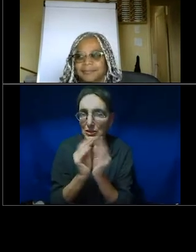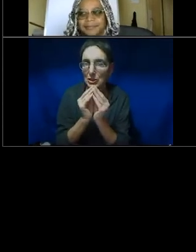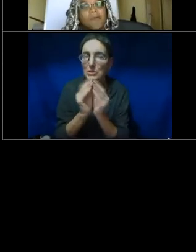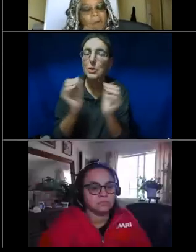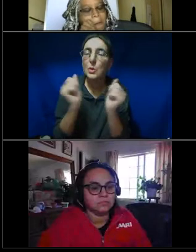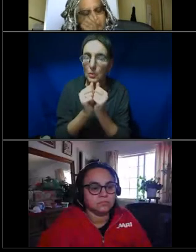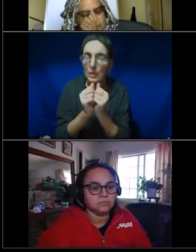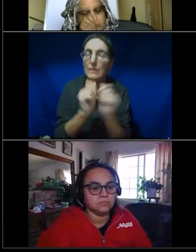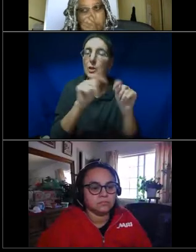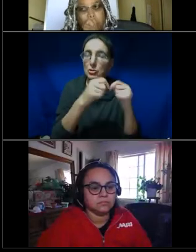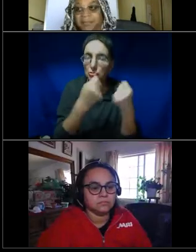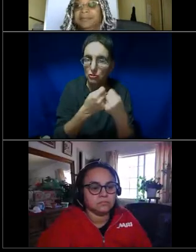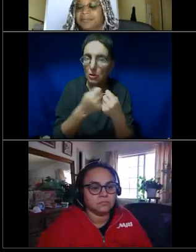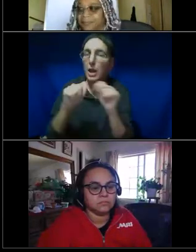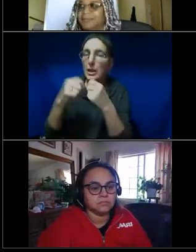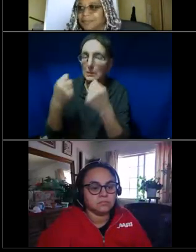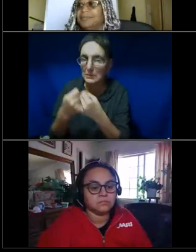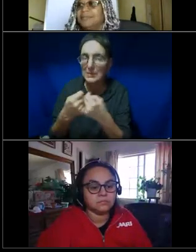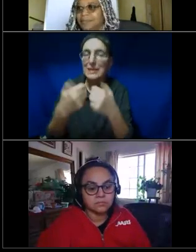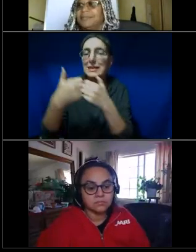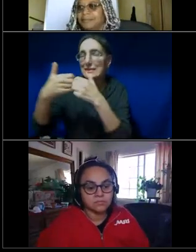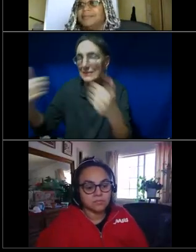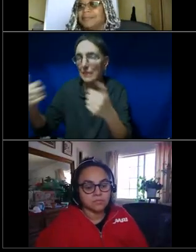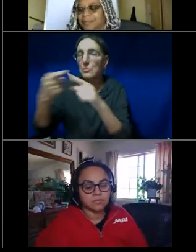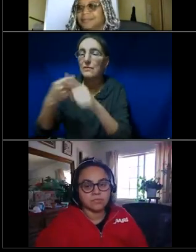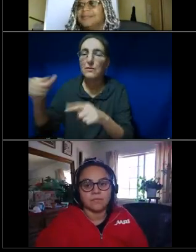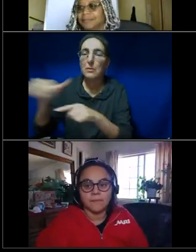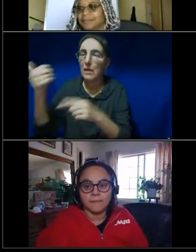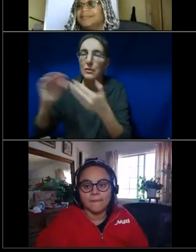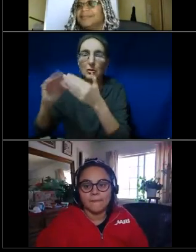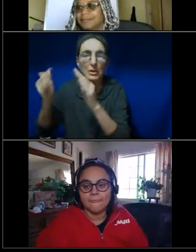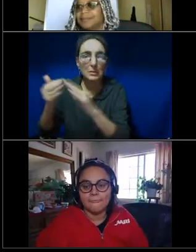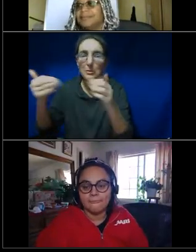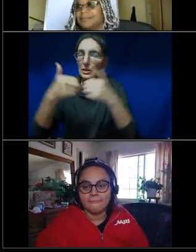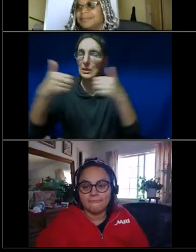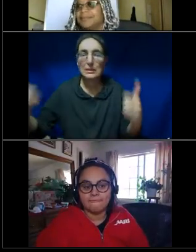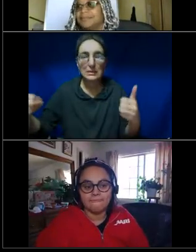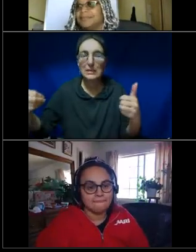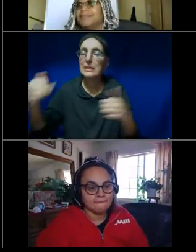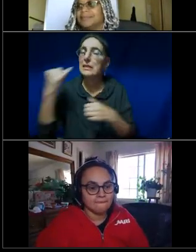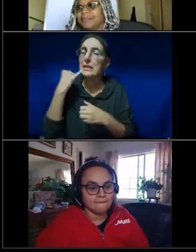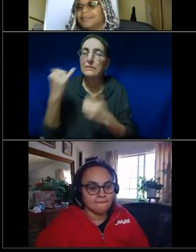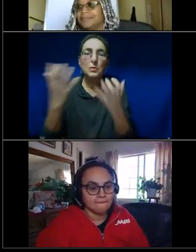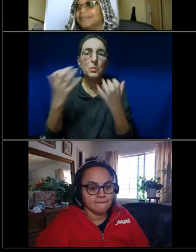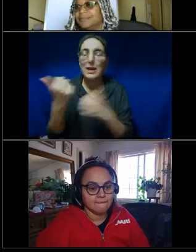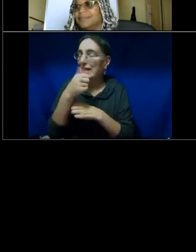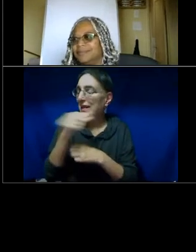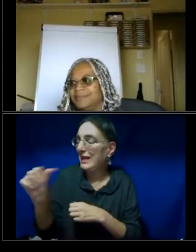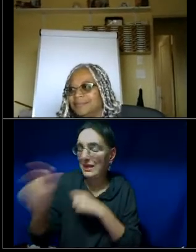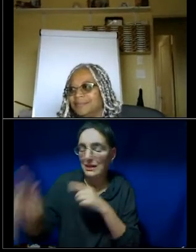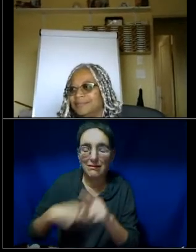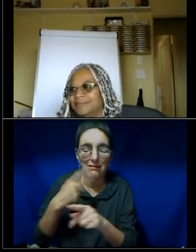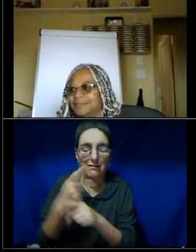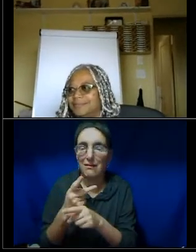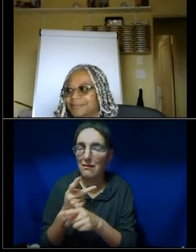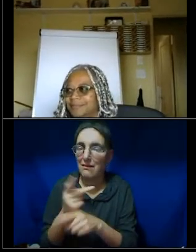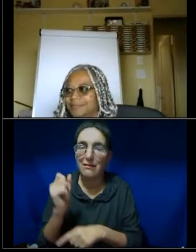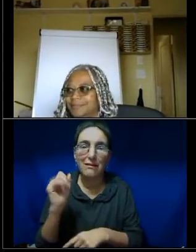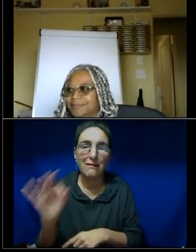tribes separate from other communities. If you want any type